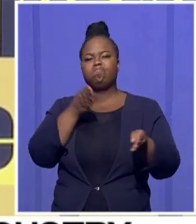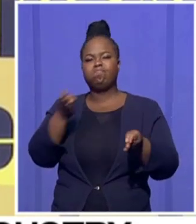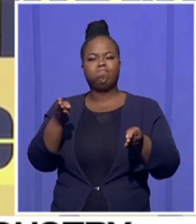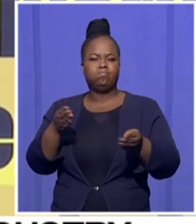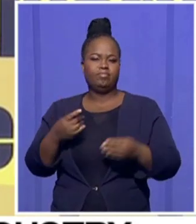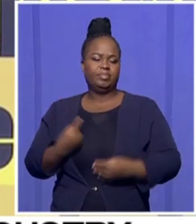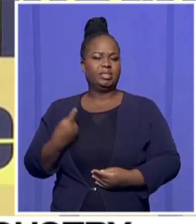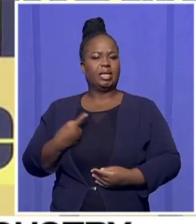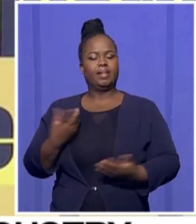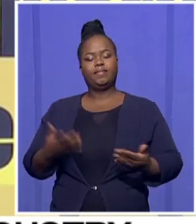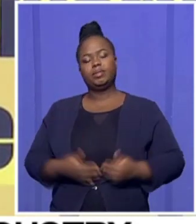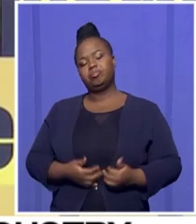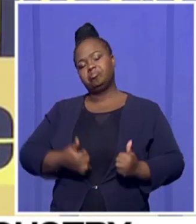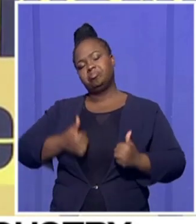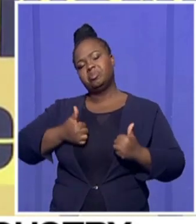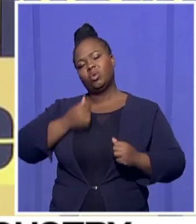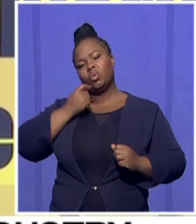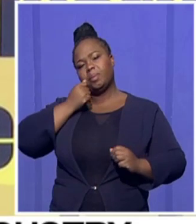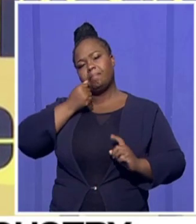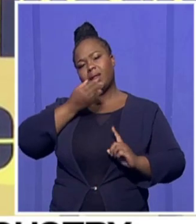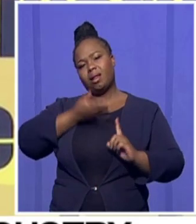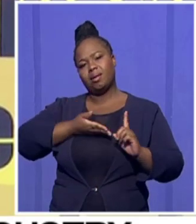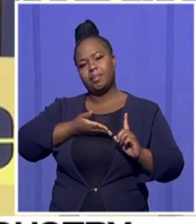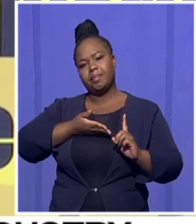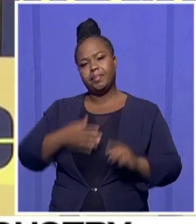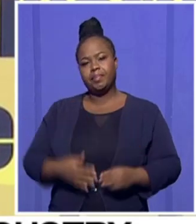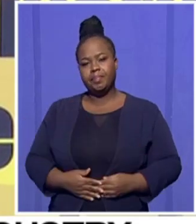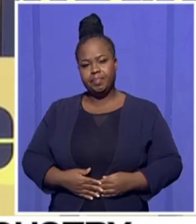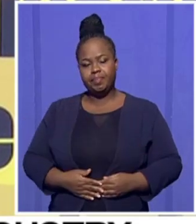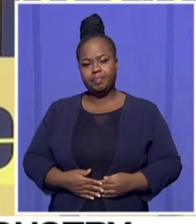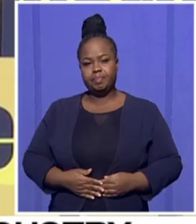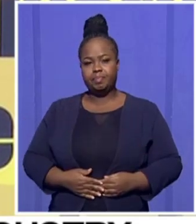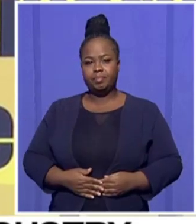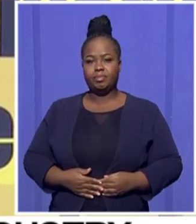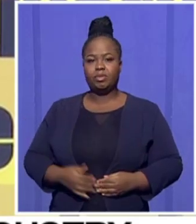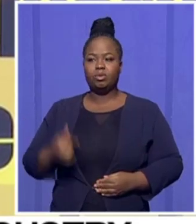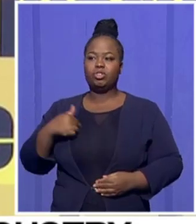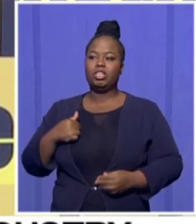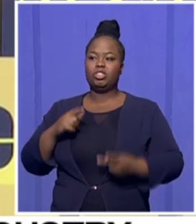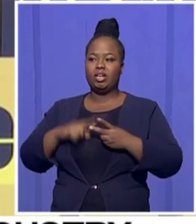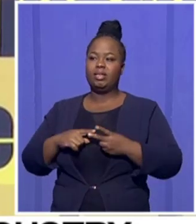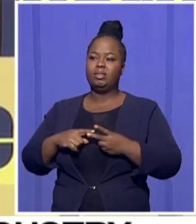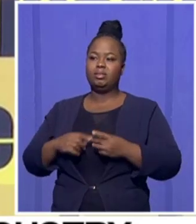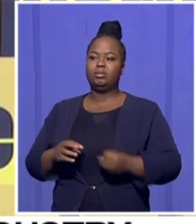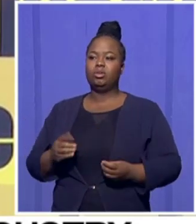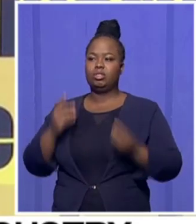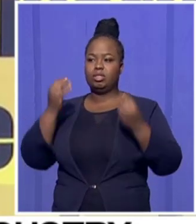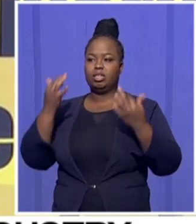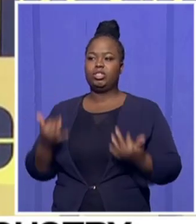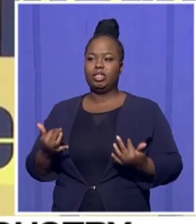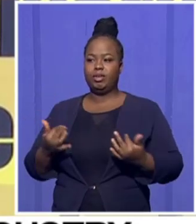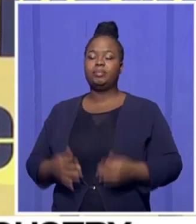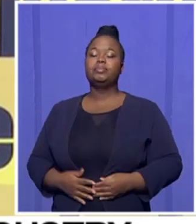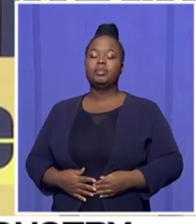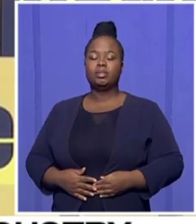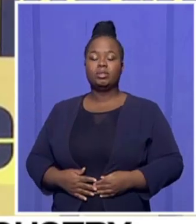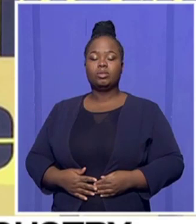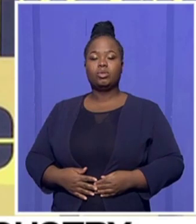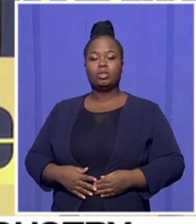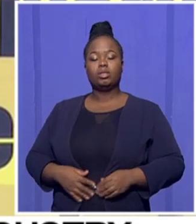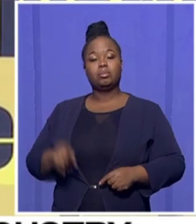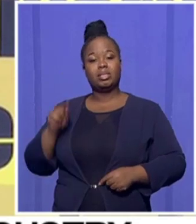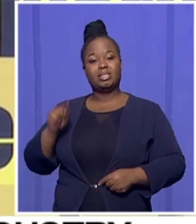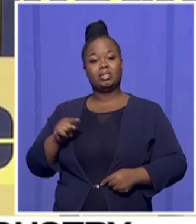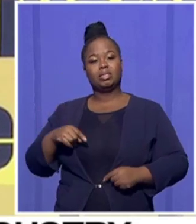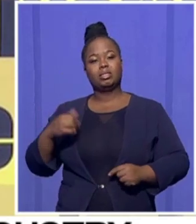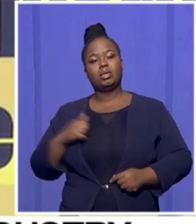He was a good man. As the Treasurer General of the ANC, Comrade Mpho was one of